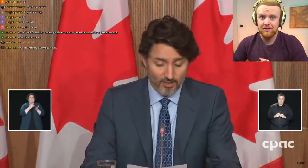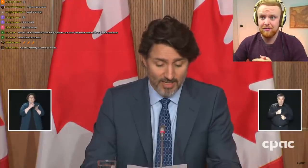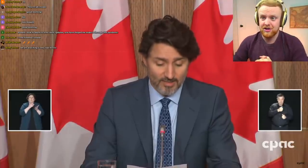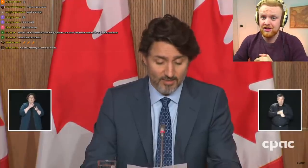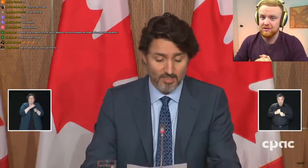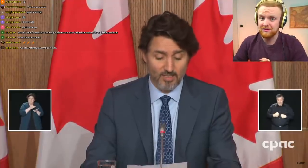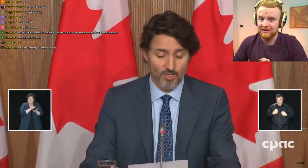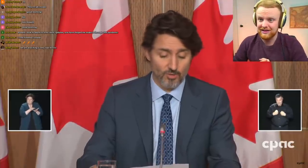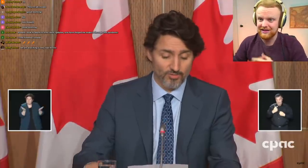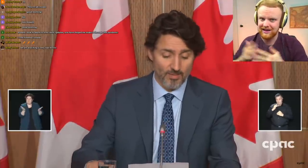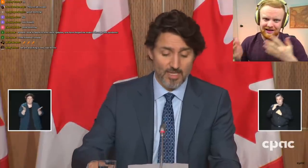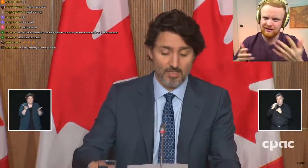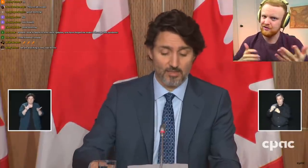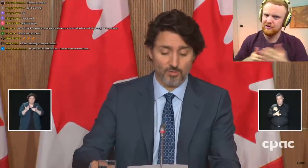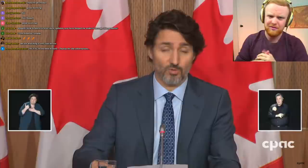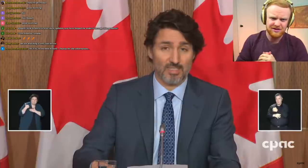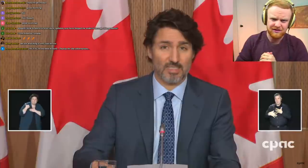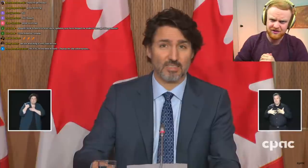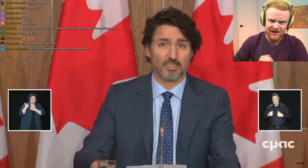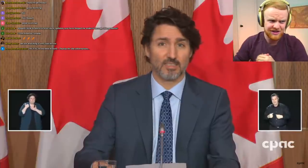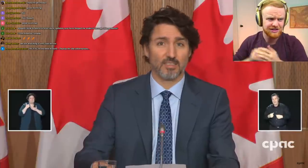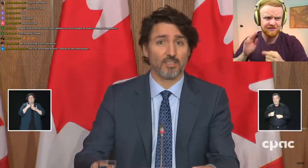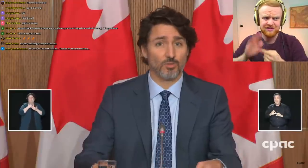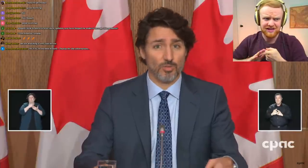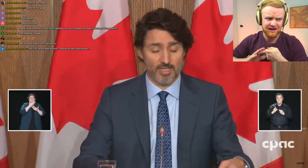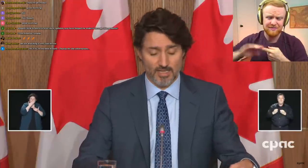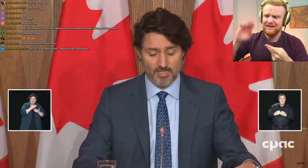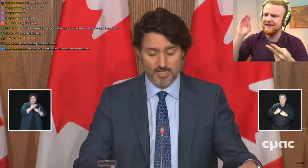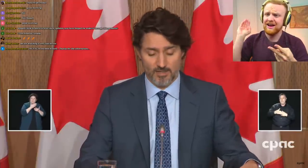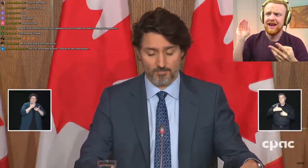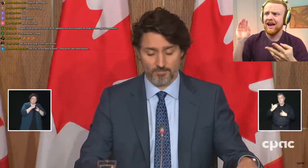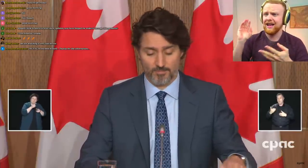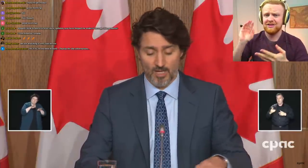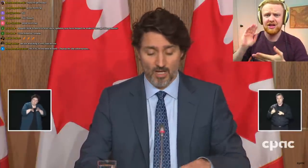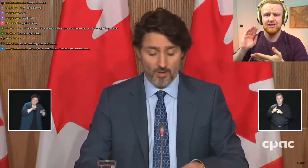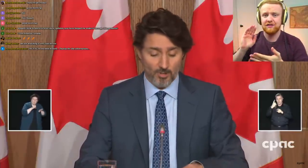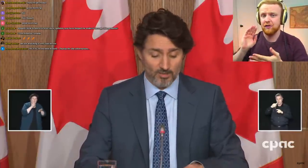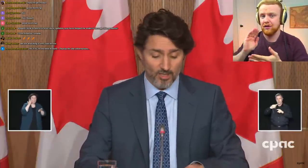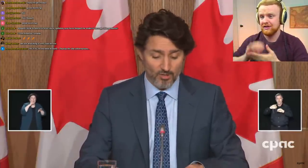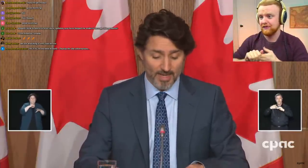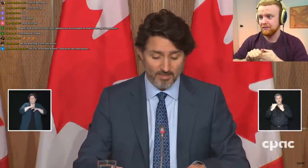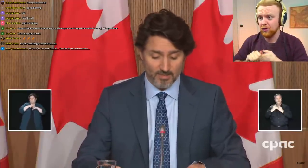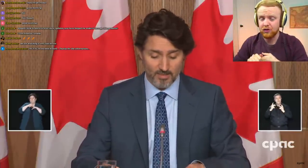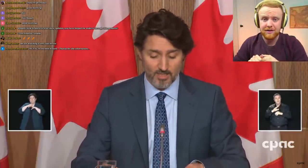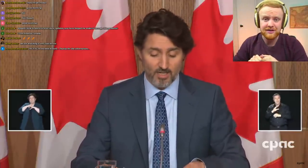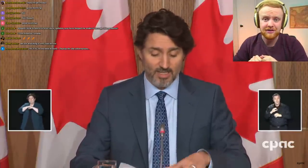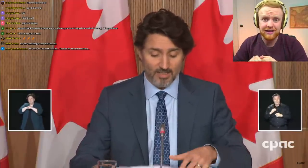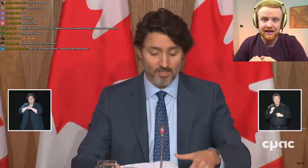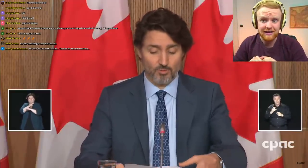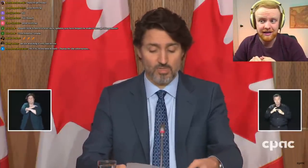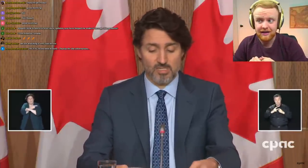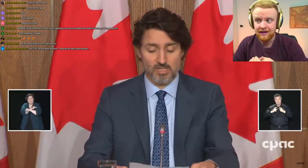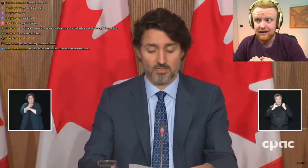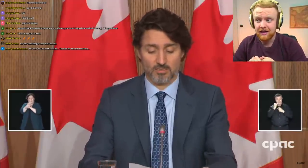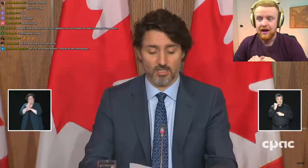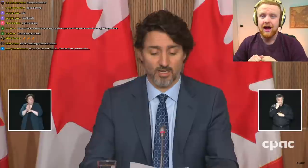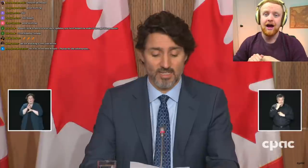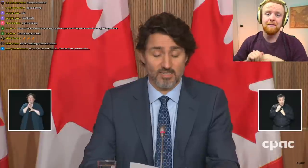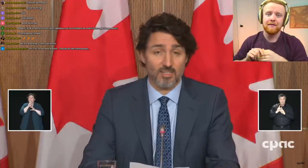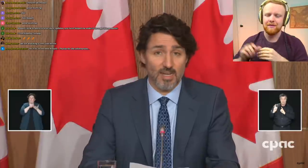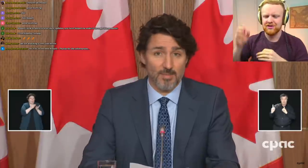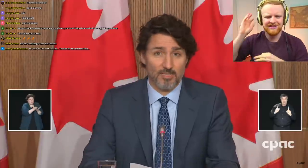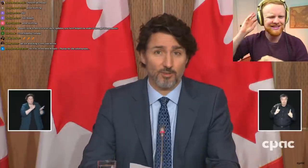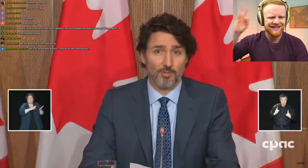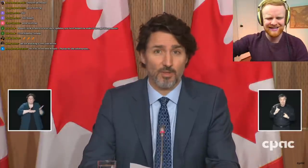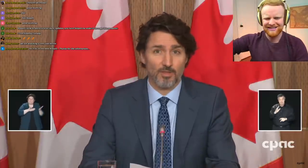that the budget that was released included a whole bunch of different changes for CRB and changes for different programs here in Canada.